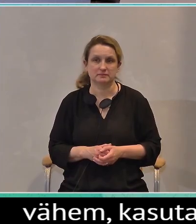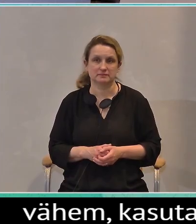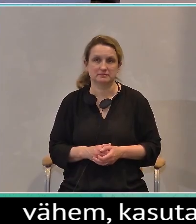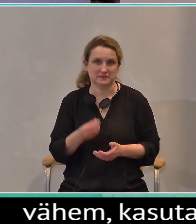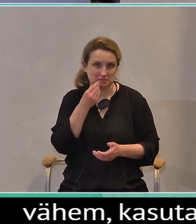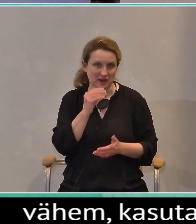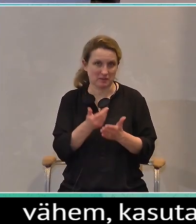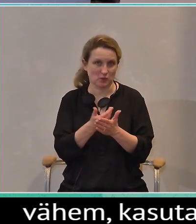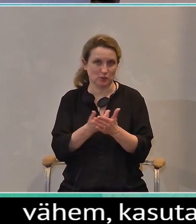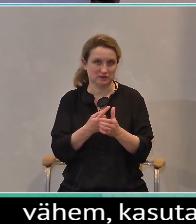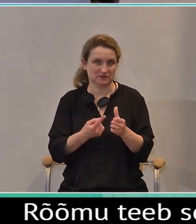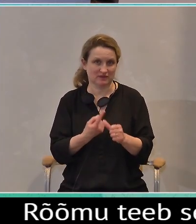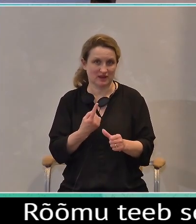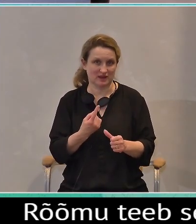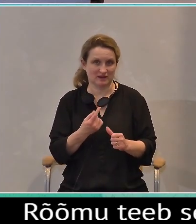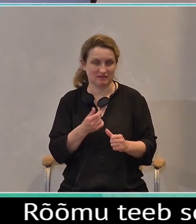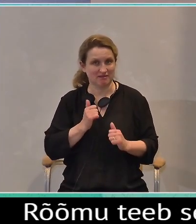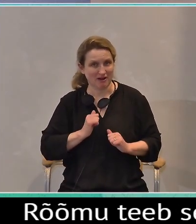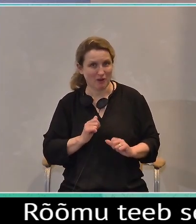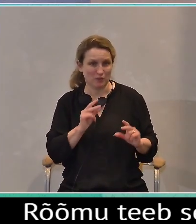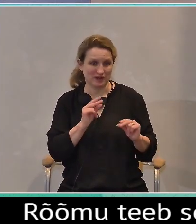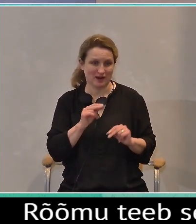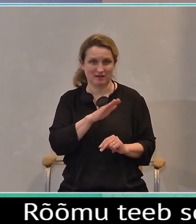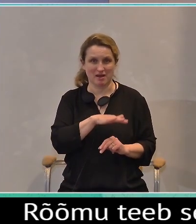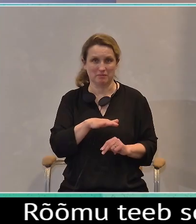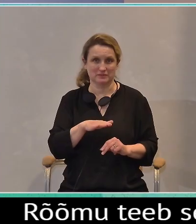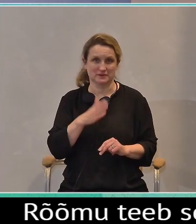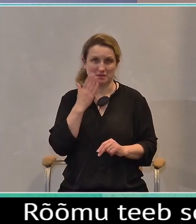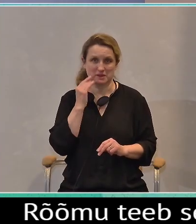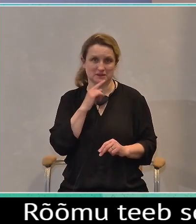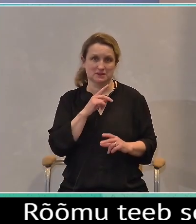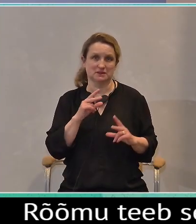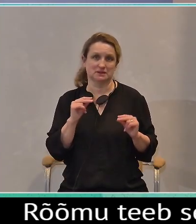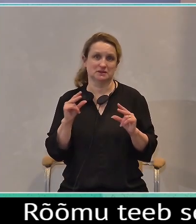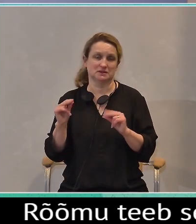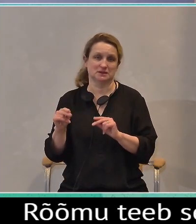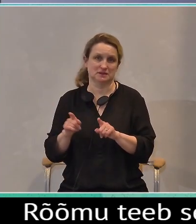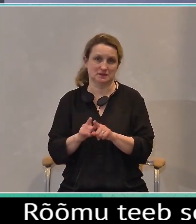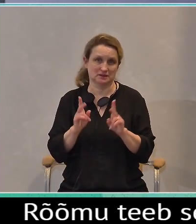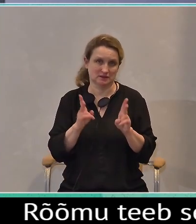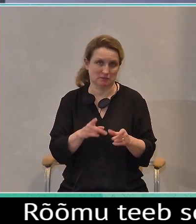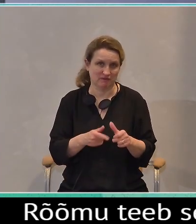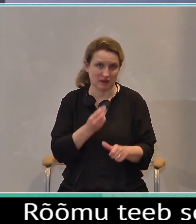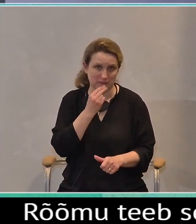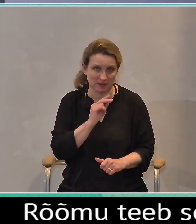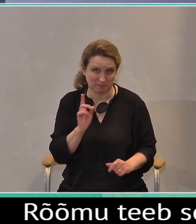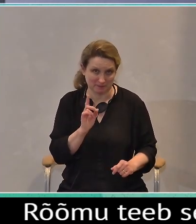before. And what could be better for a parent than a calm and happy child?